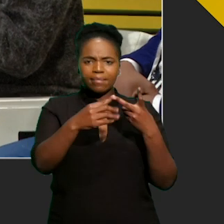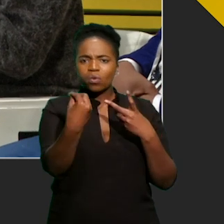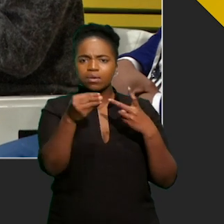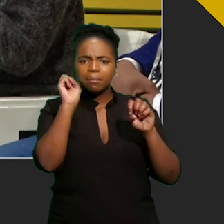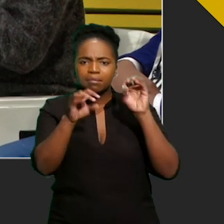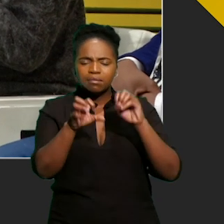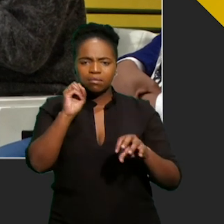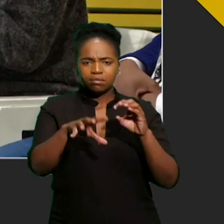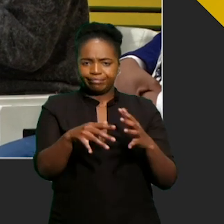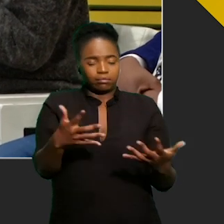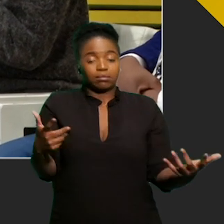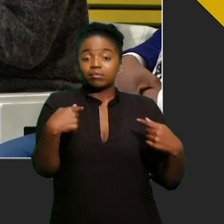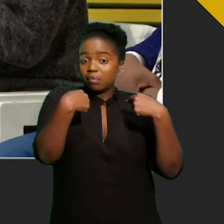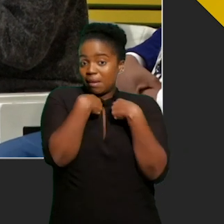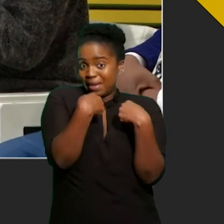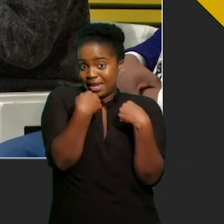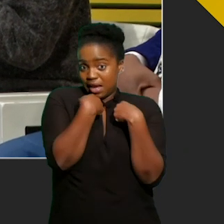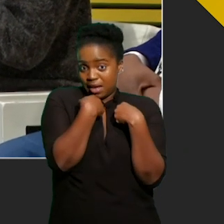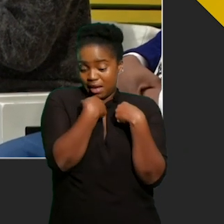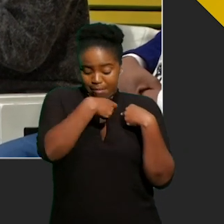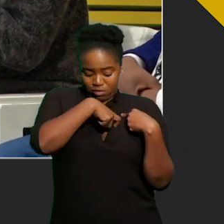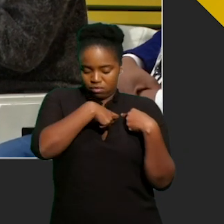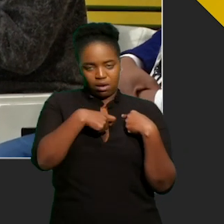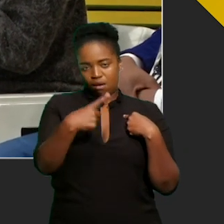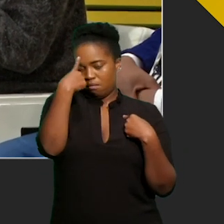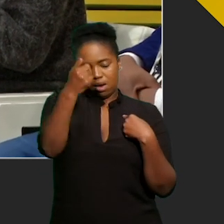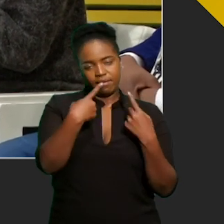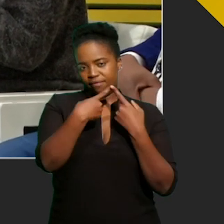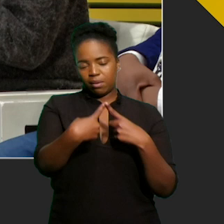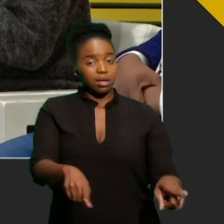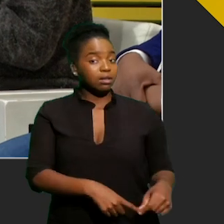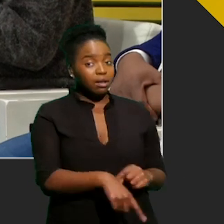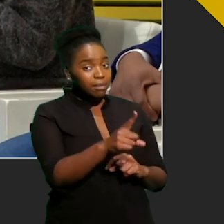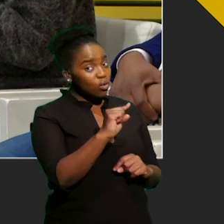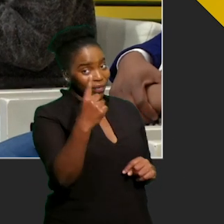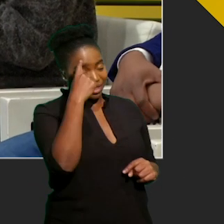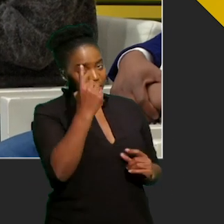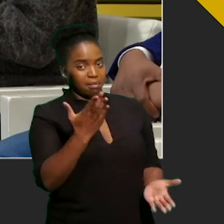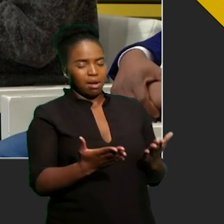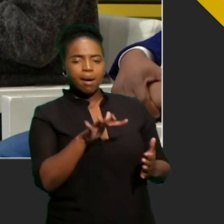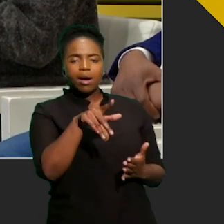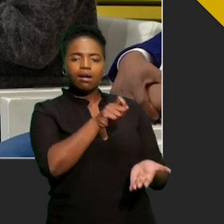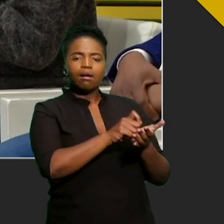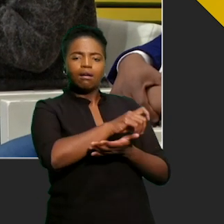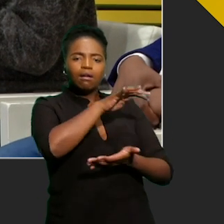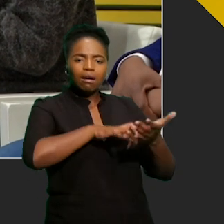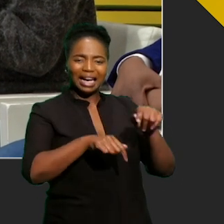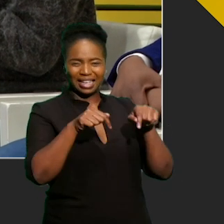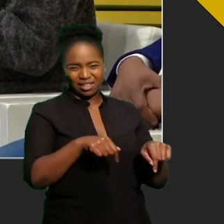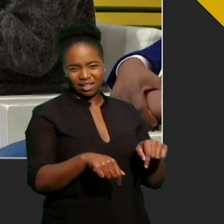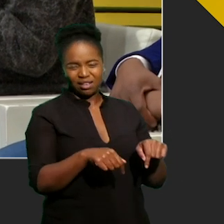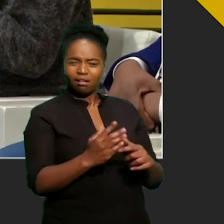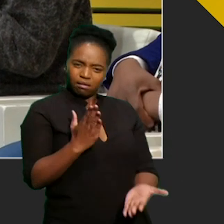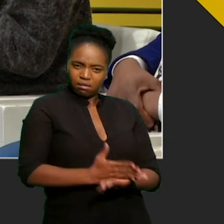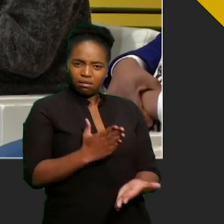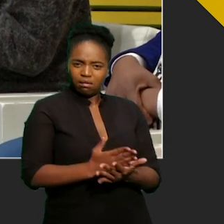believe is true. So personally, I really don't believe. So you don't think journalists in this day and age